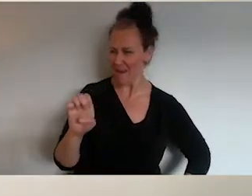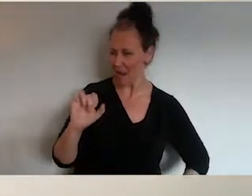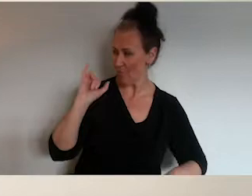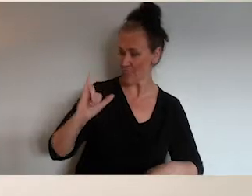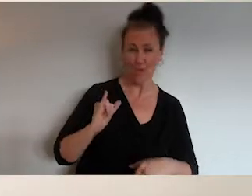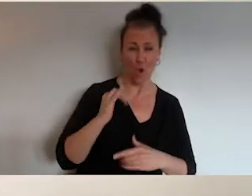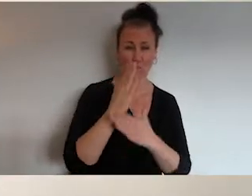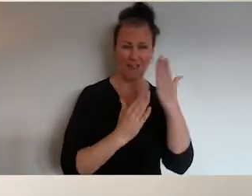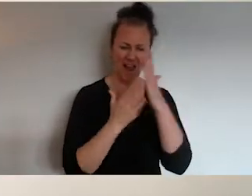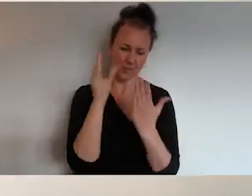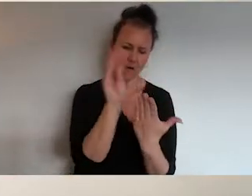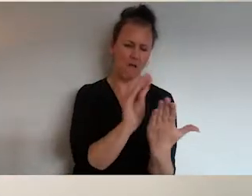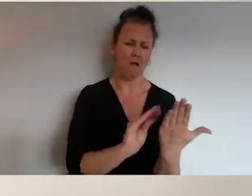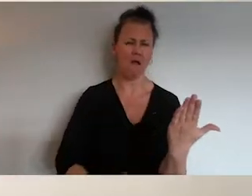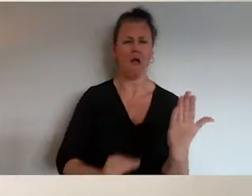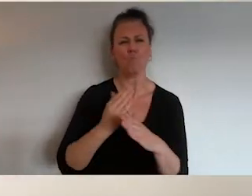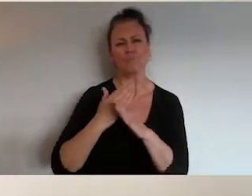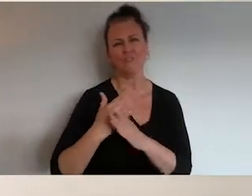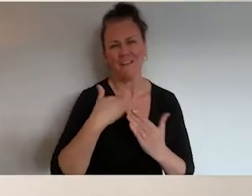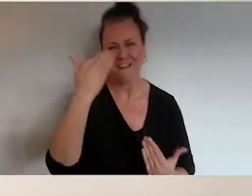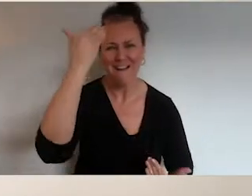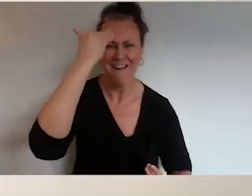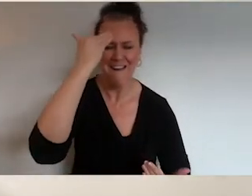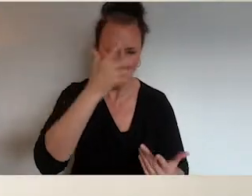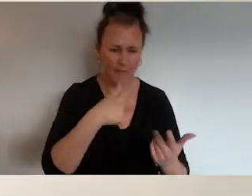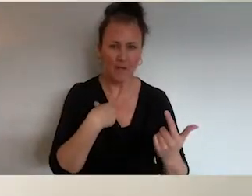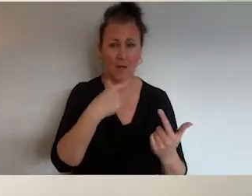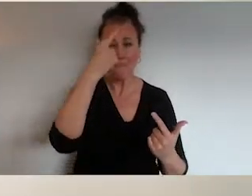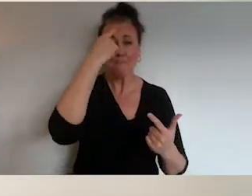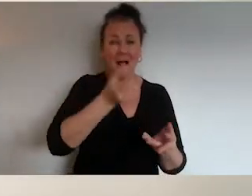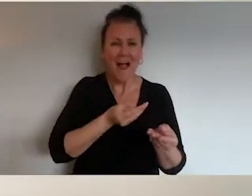W-R-I-T-E hands, we shared our knowledge. That's why they call